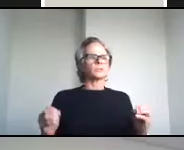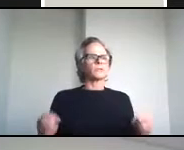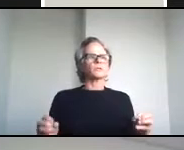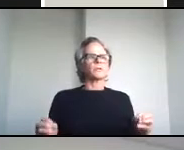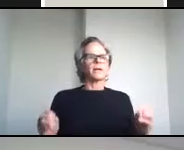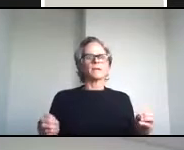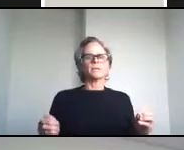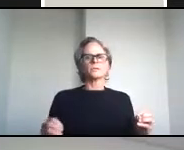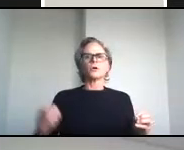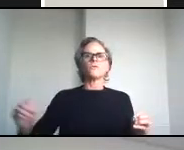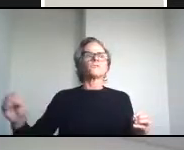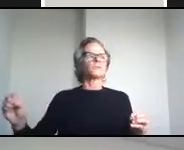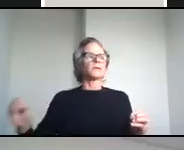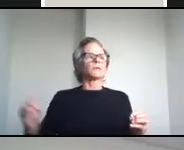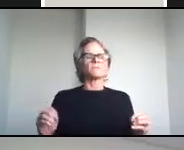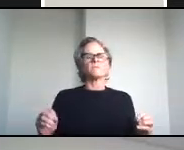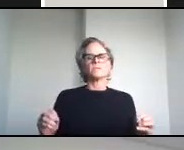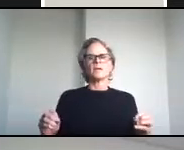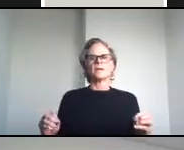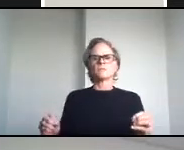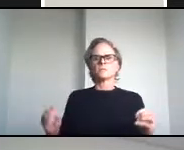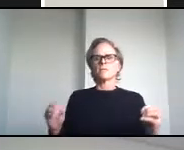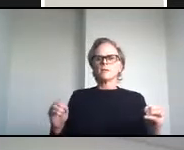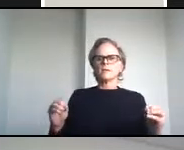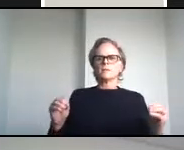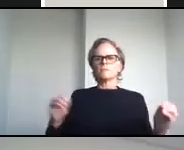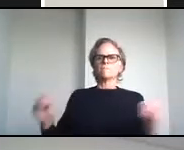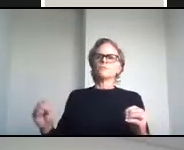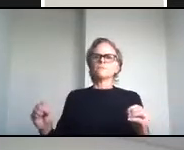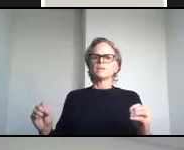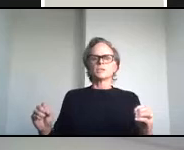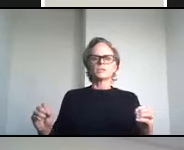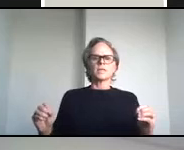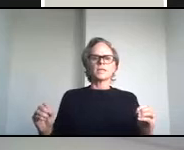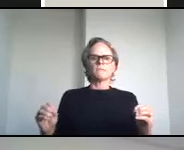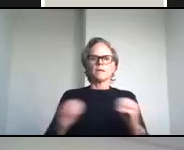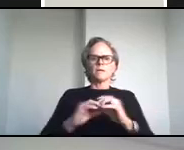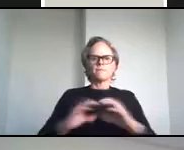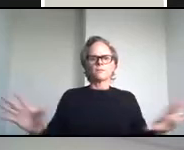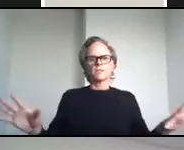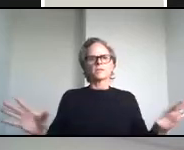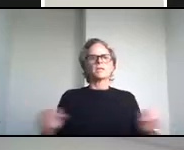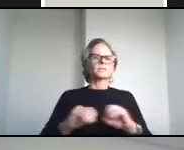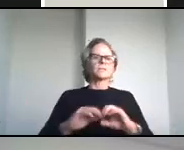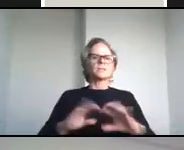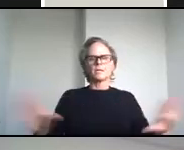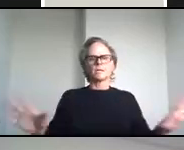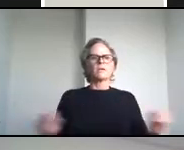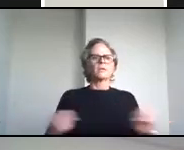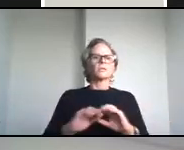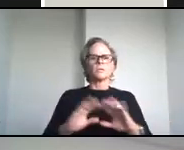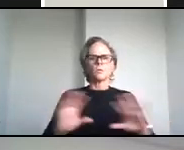materials and structural elements over decorative design. It was a movement that just said, enough with this kind of